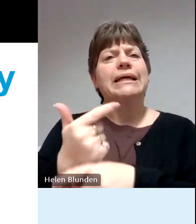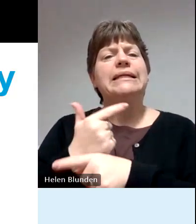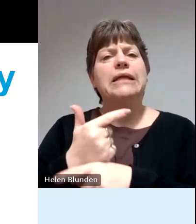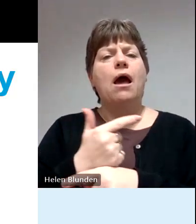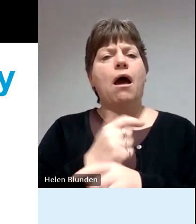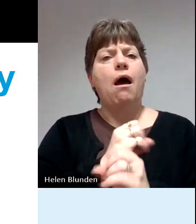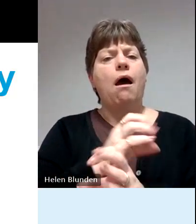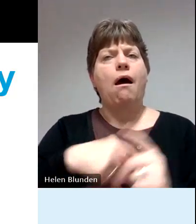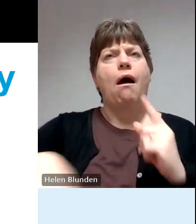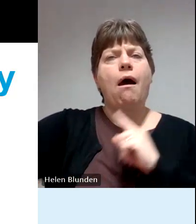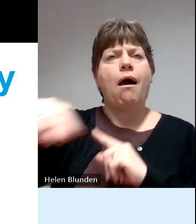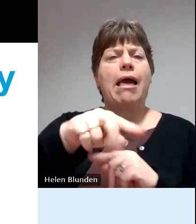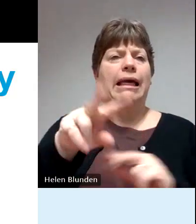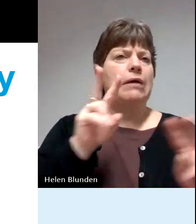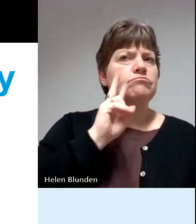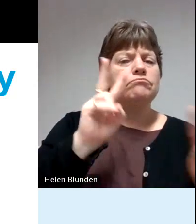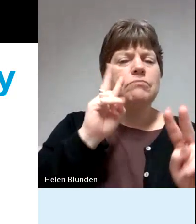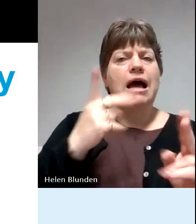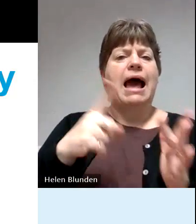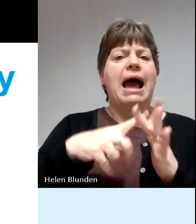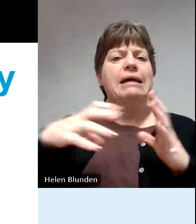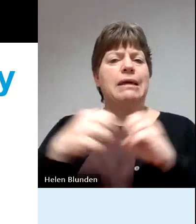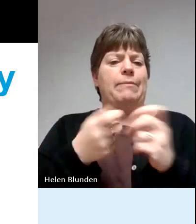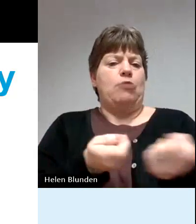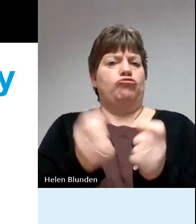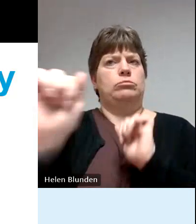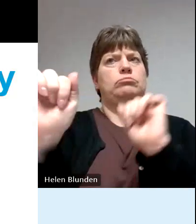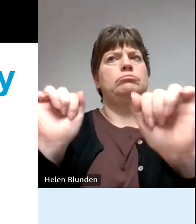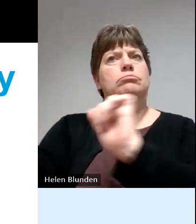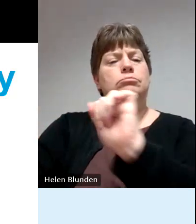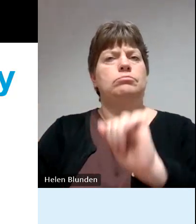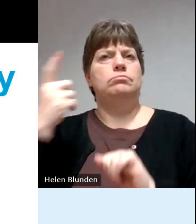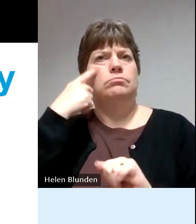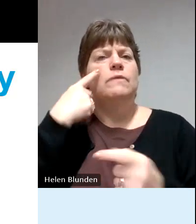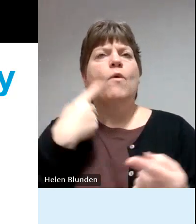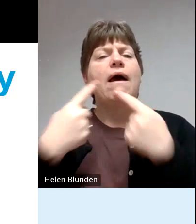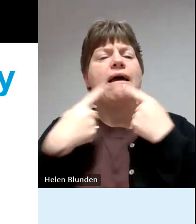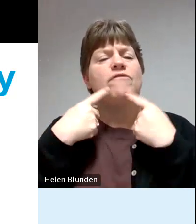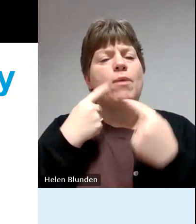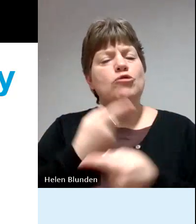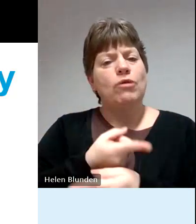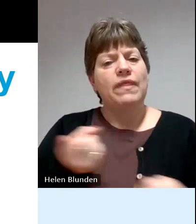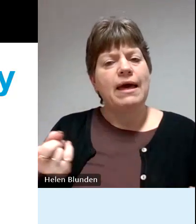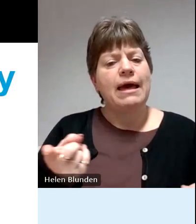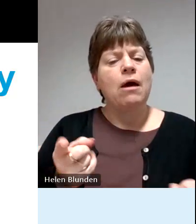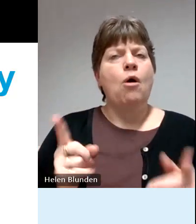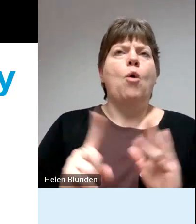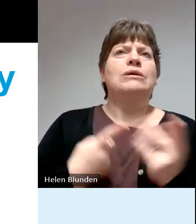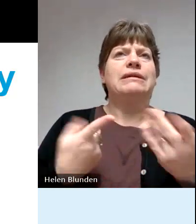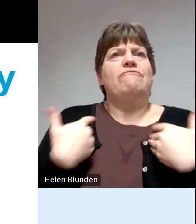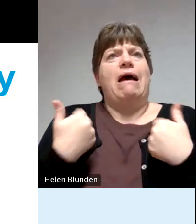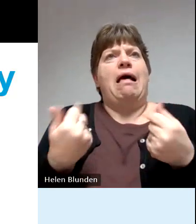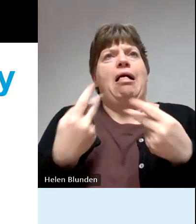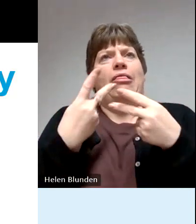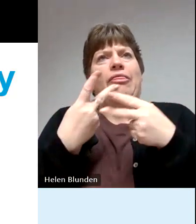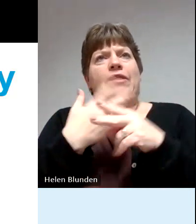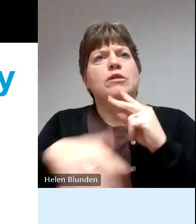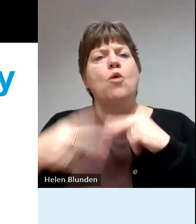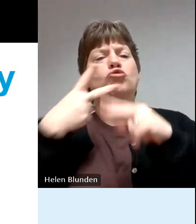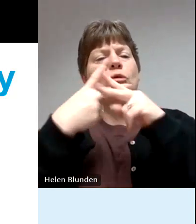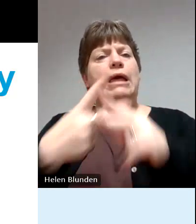the Integrated Care Board run, or the different health and social